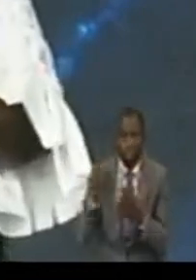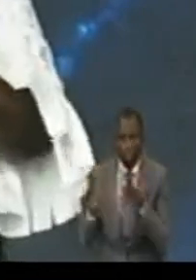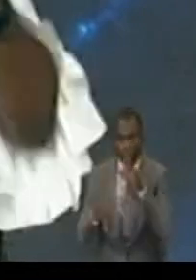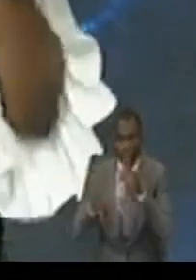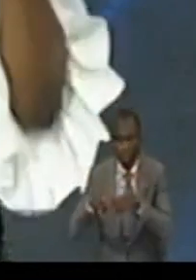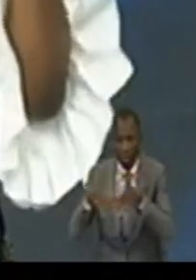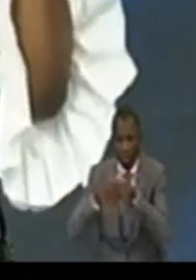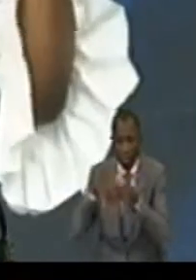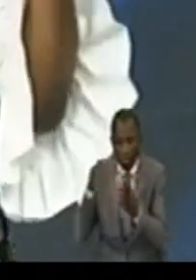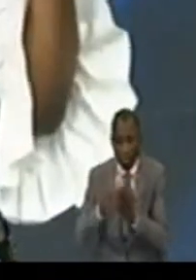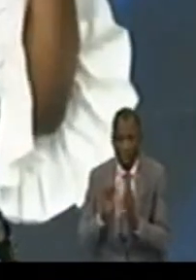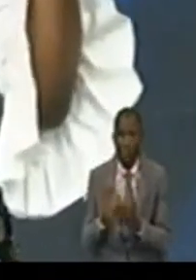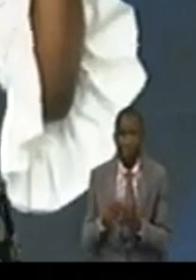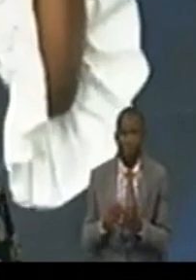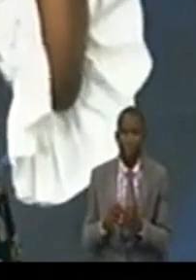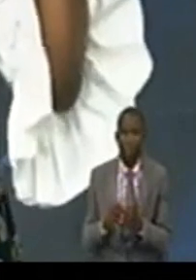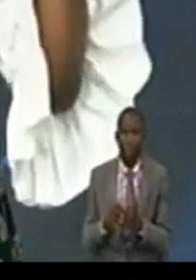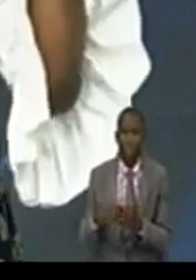Global